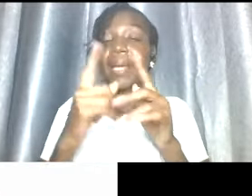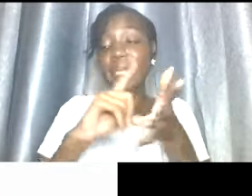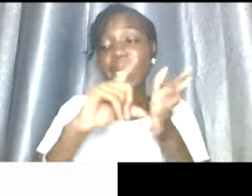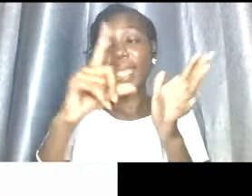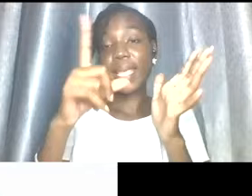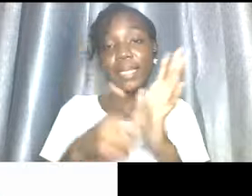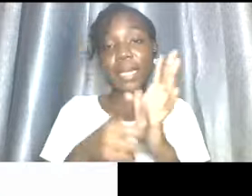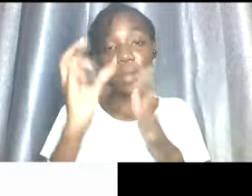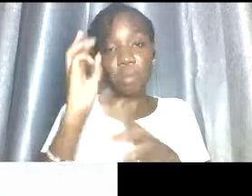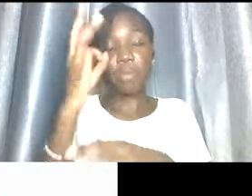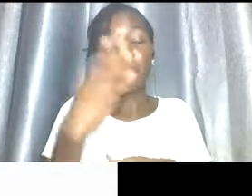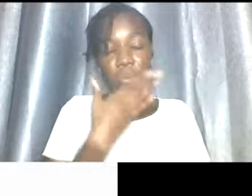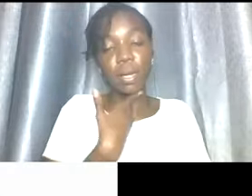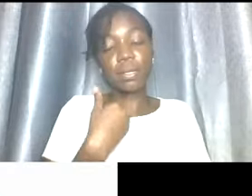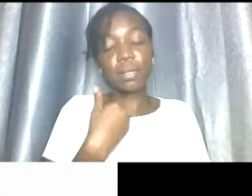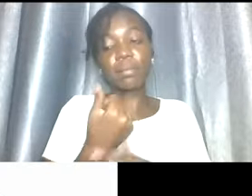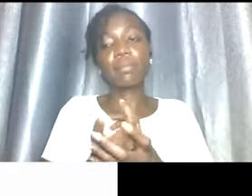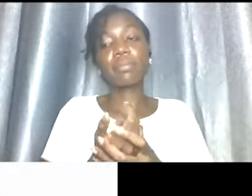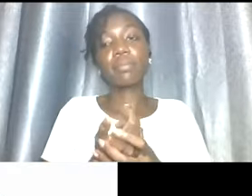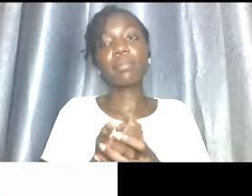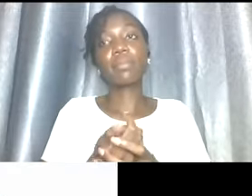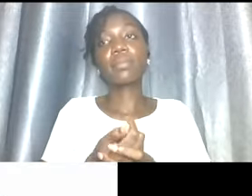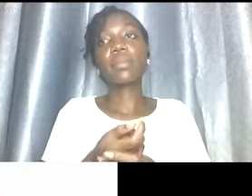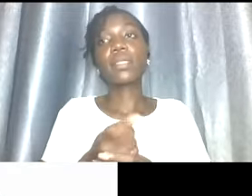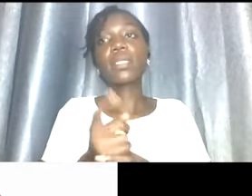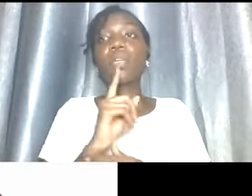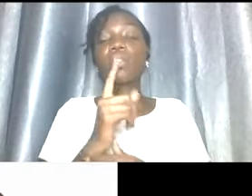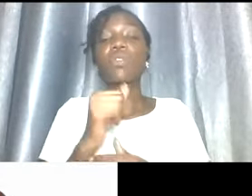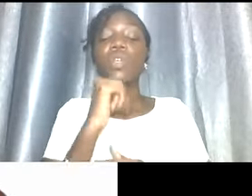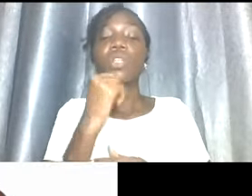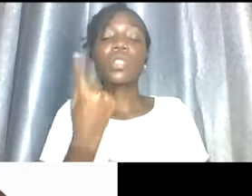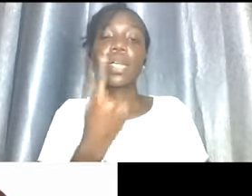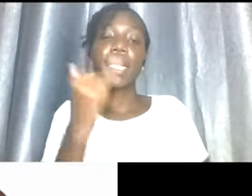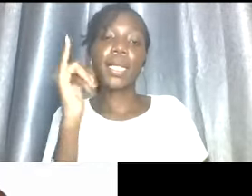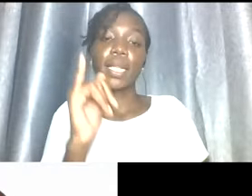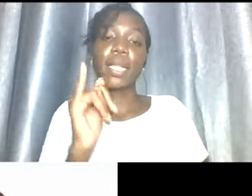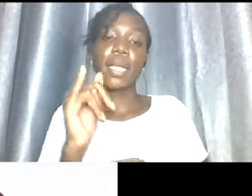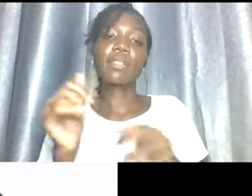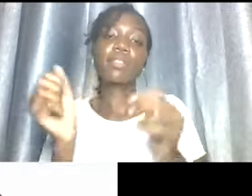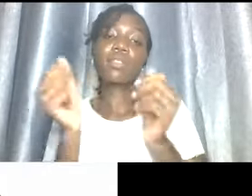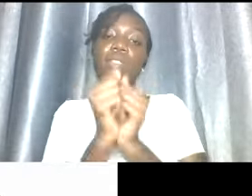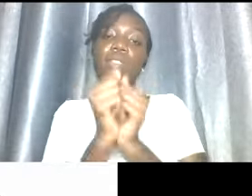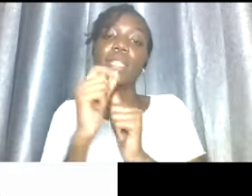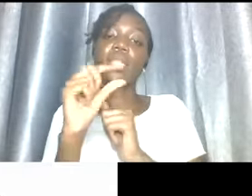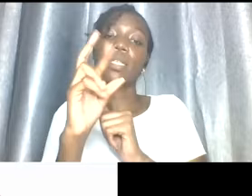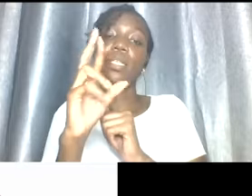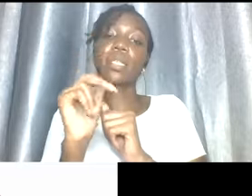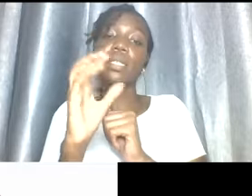might need it. But not only that, your connection with grace connects you with